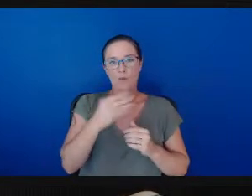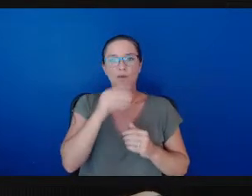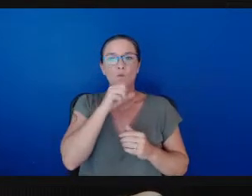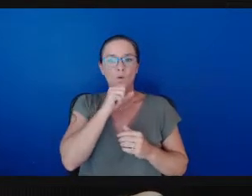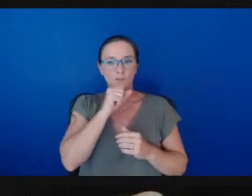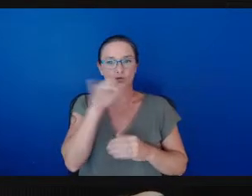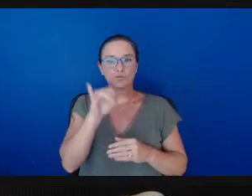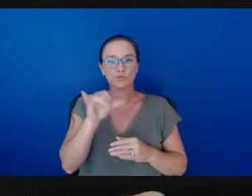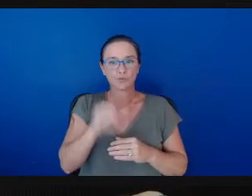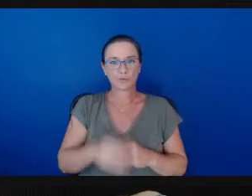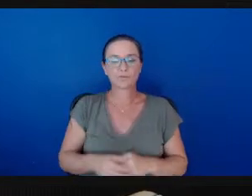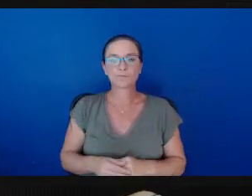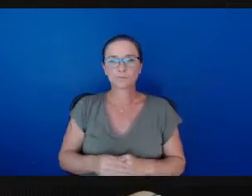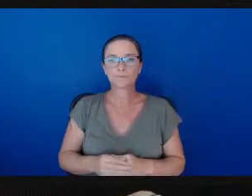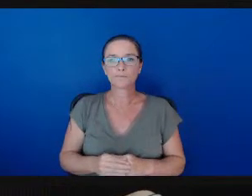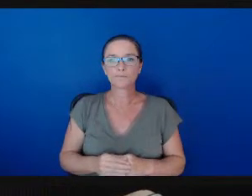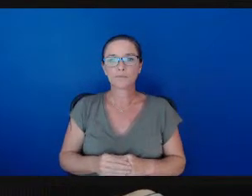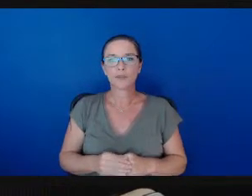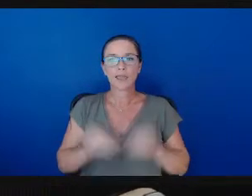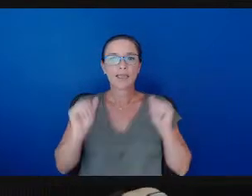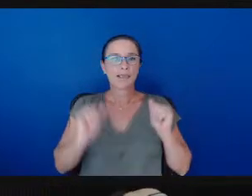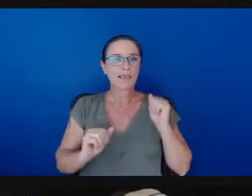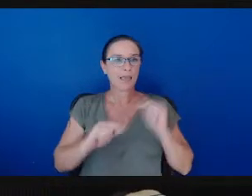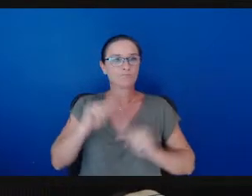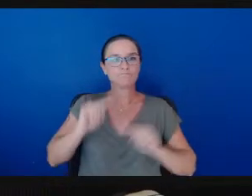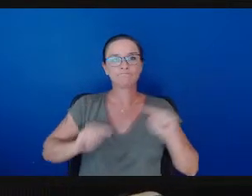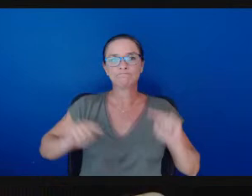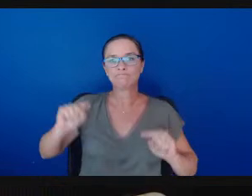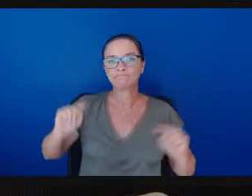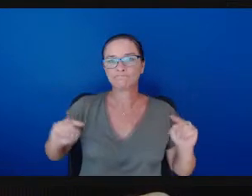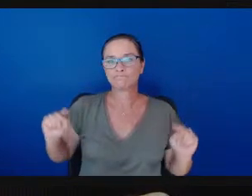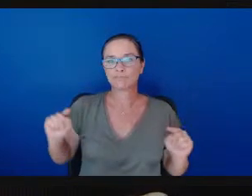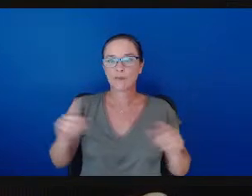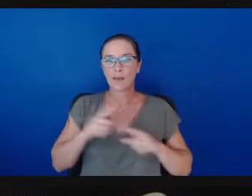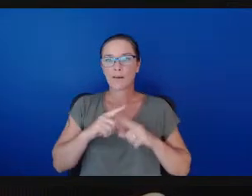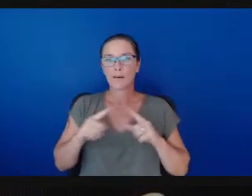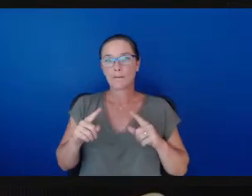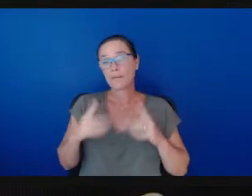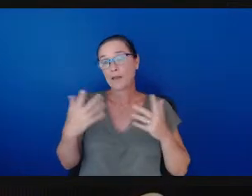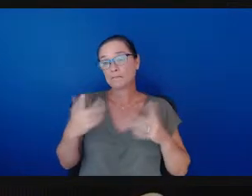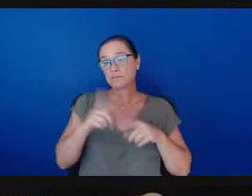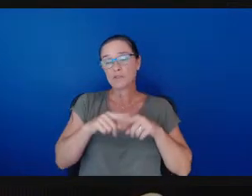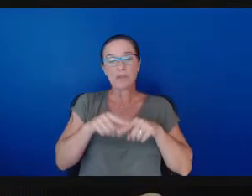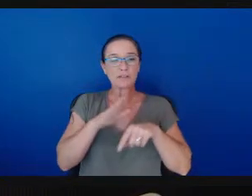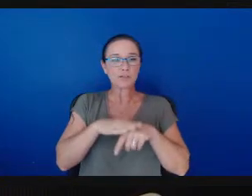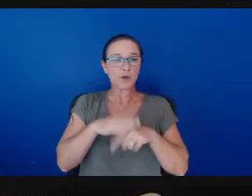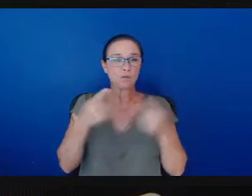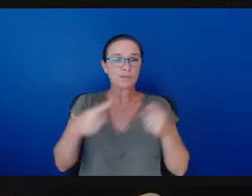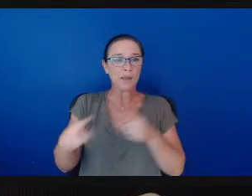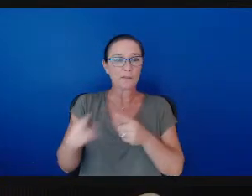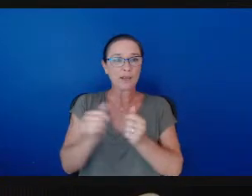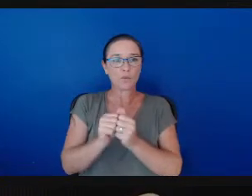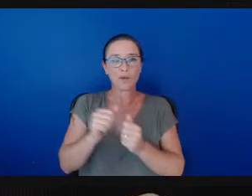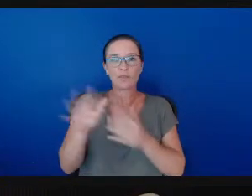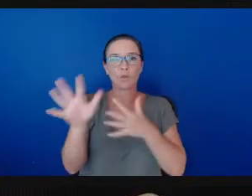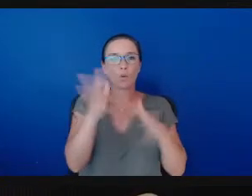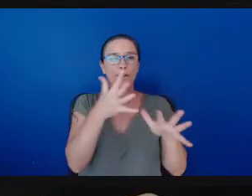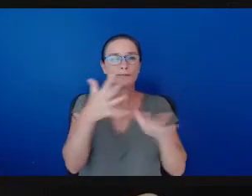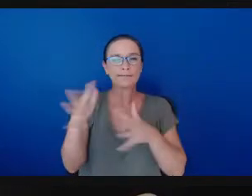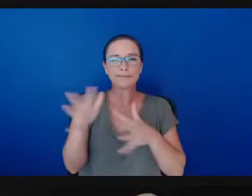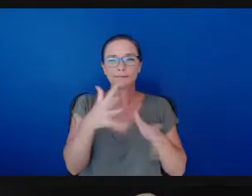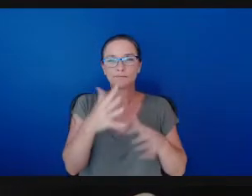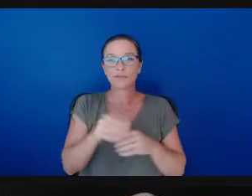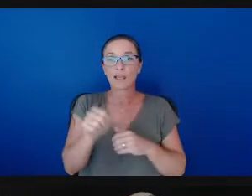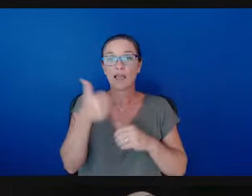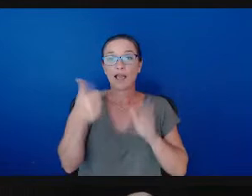area. So it can be variable, but intense depending on exactly what the wind is doing there. Right. Just for another example,